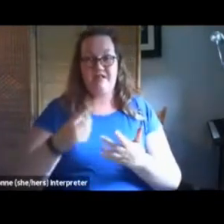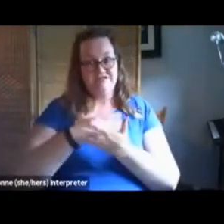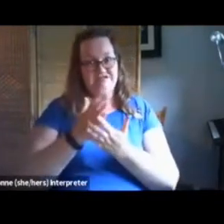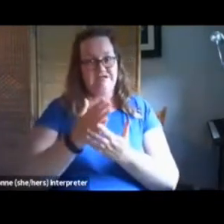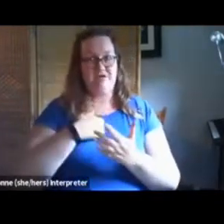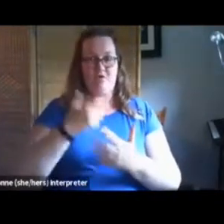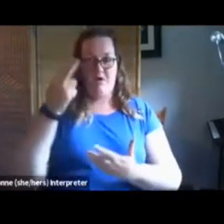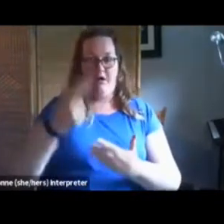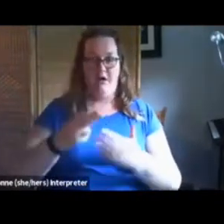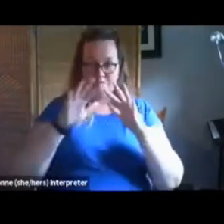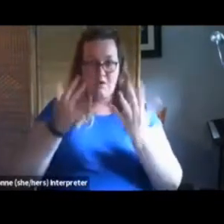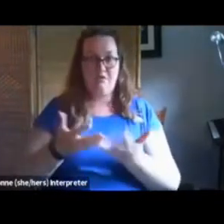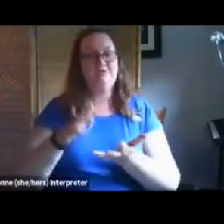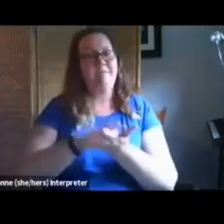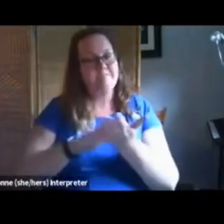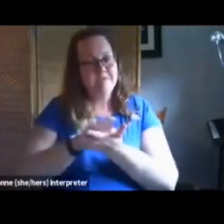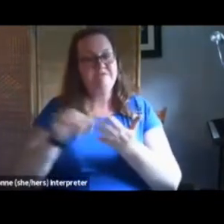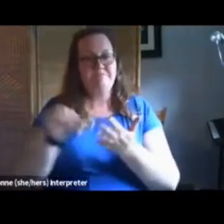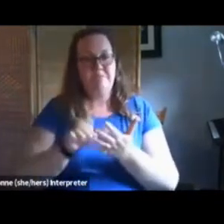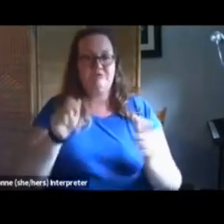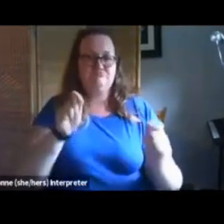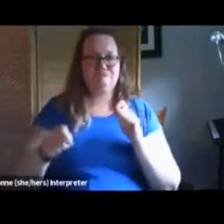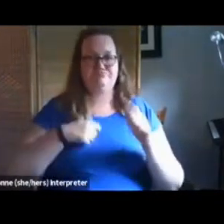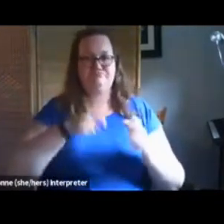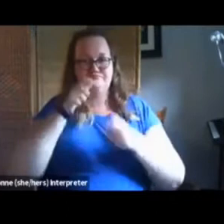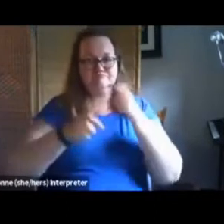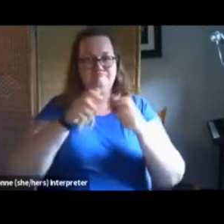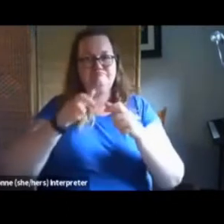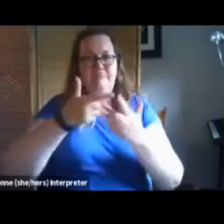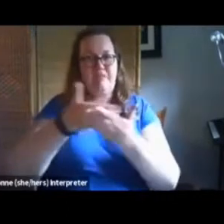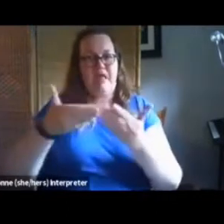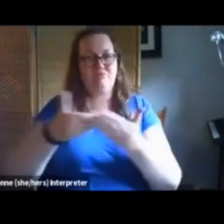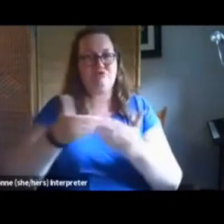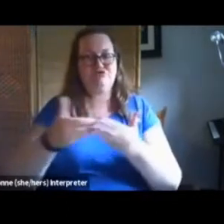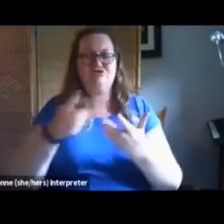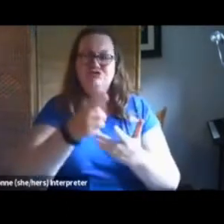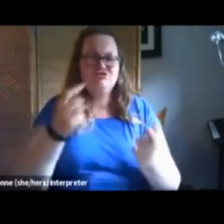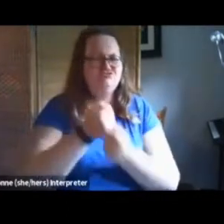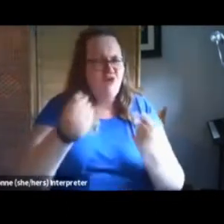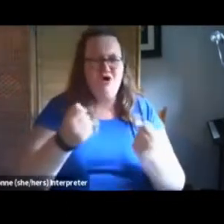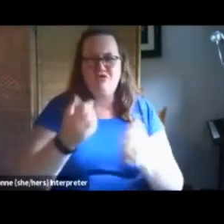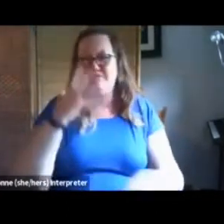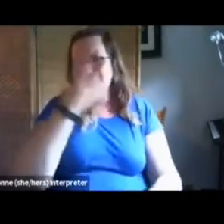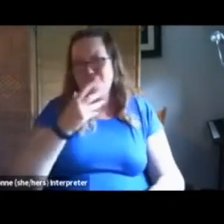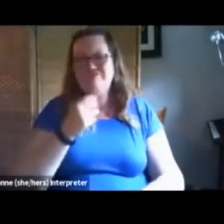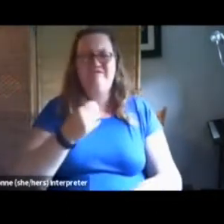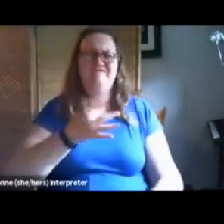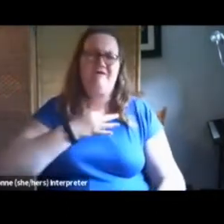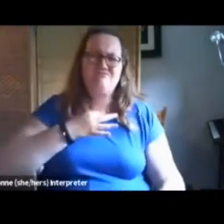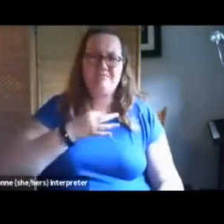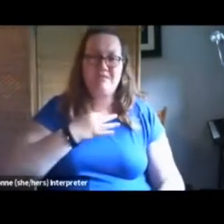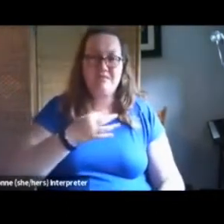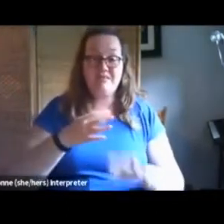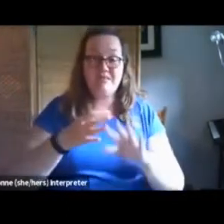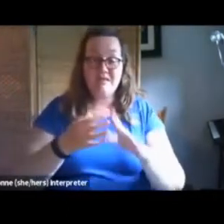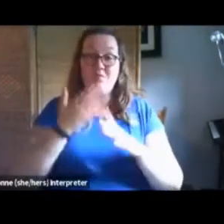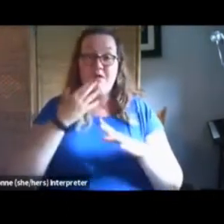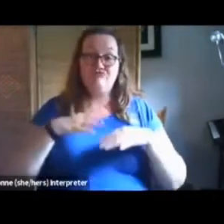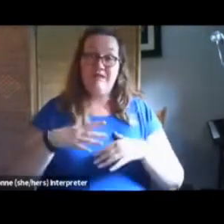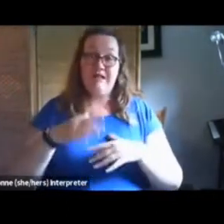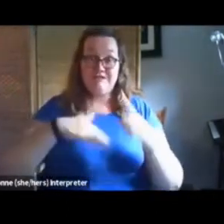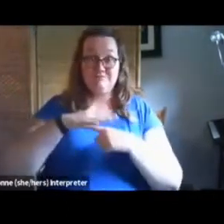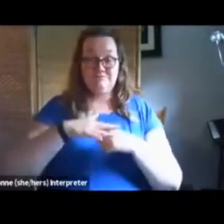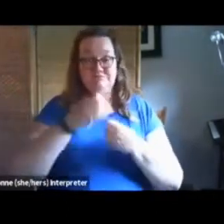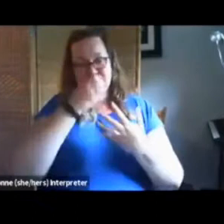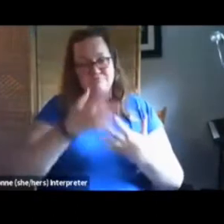perception of them to reflect that. They are strong and beautiful and vulnerable. Relaxed spaces, when done well, are honest. They throw out